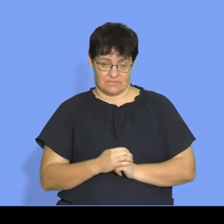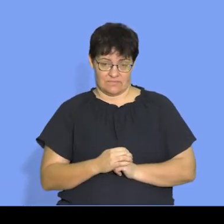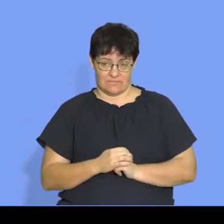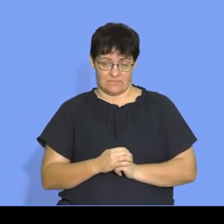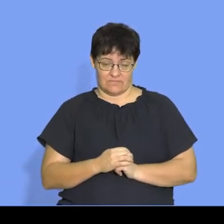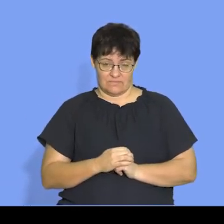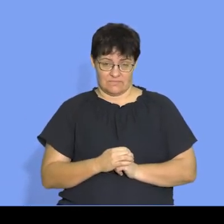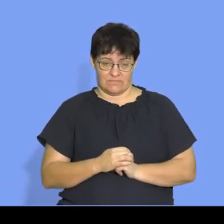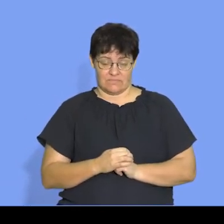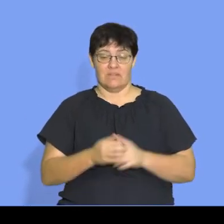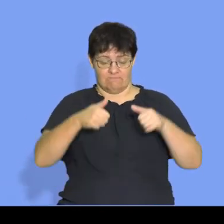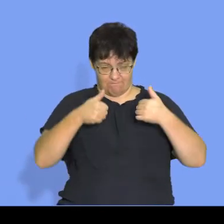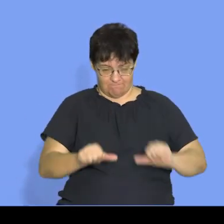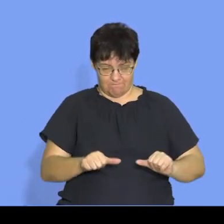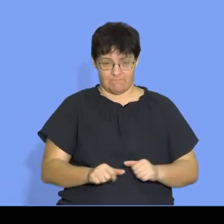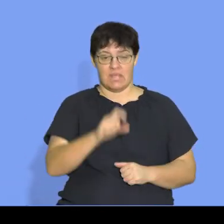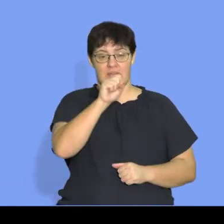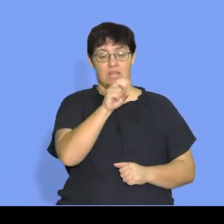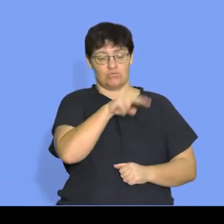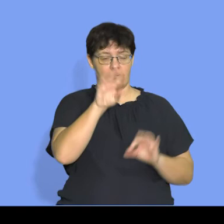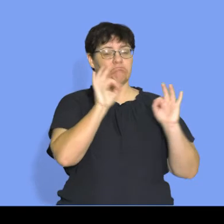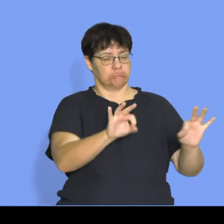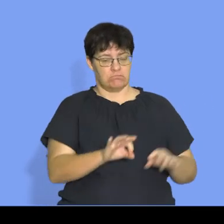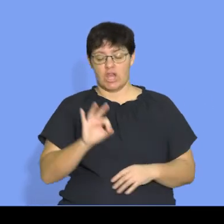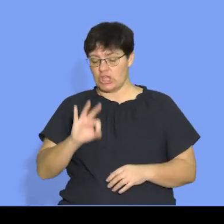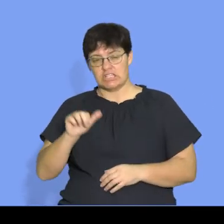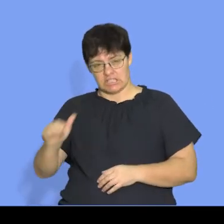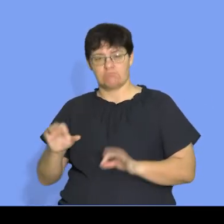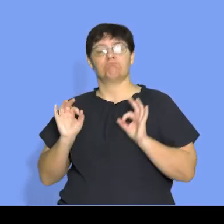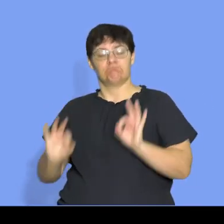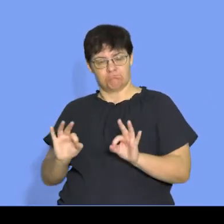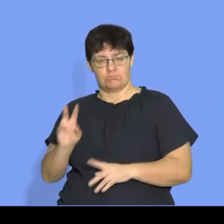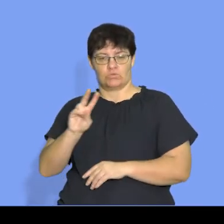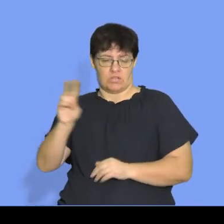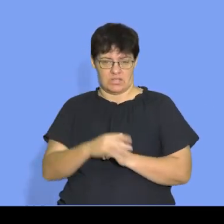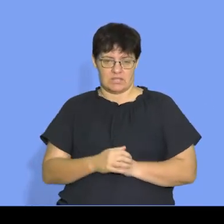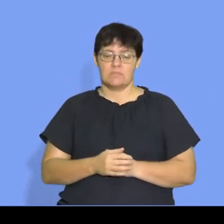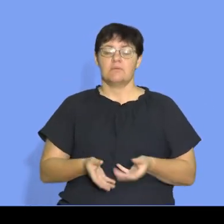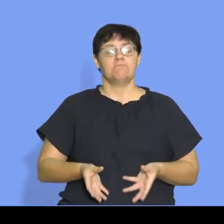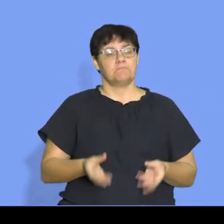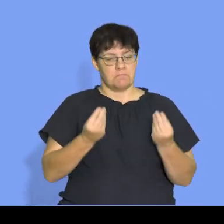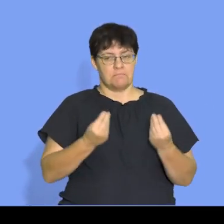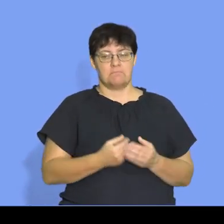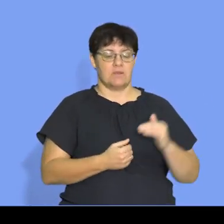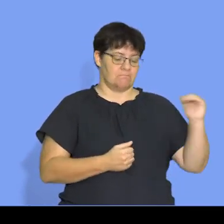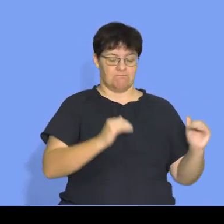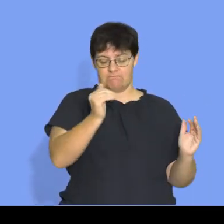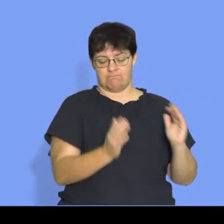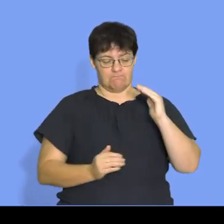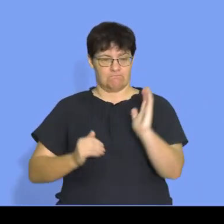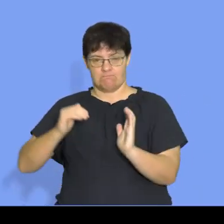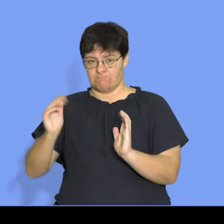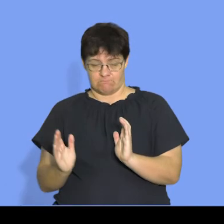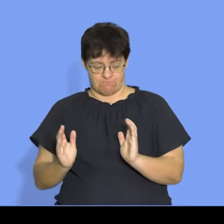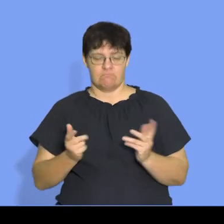And then x squared is a perfect square, 36 is a perfect square. So I can then factorize this using